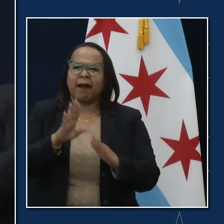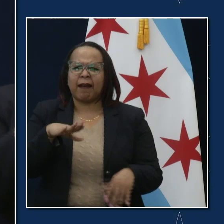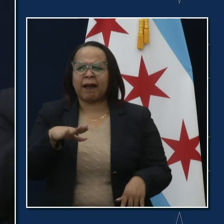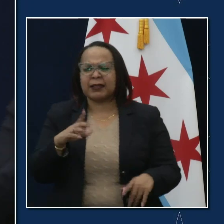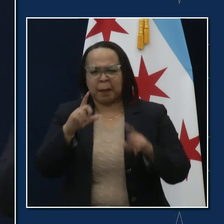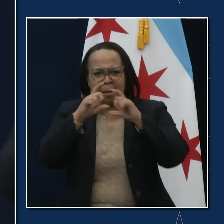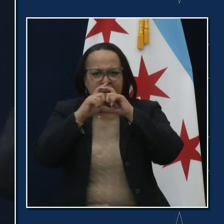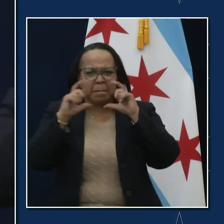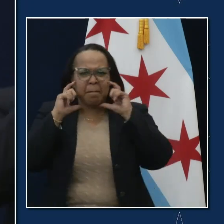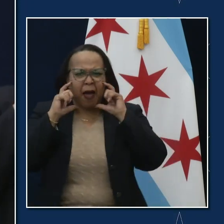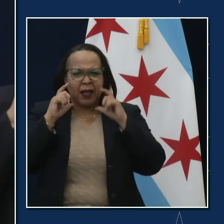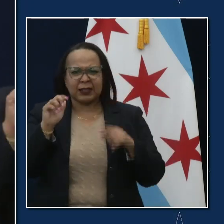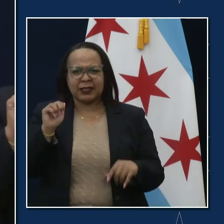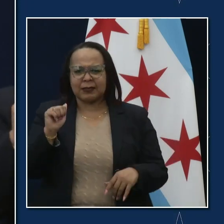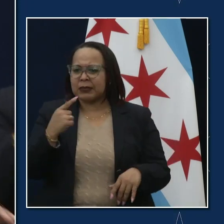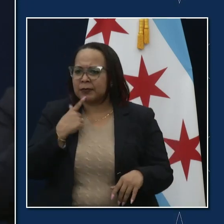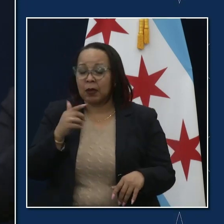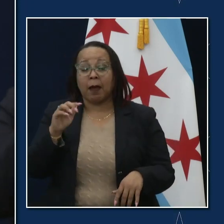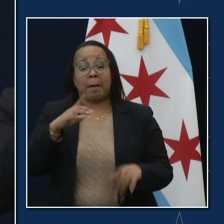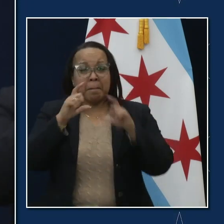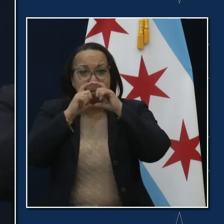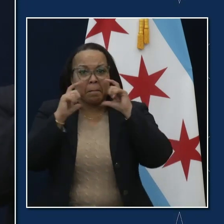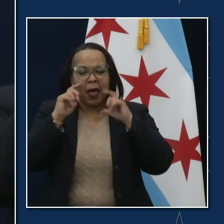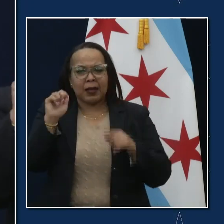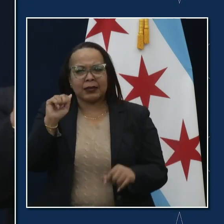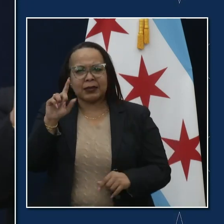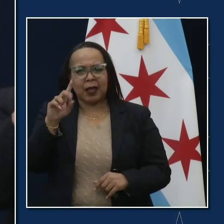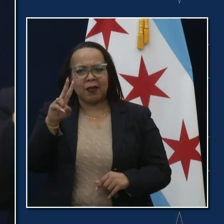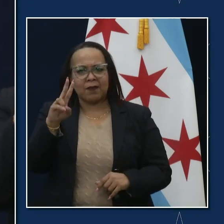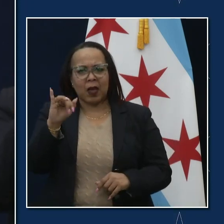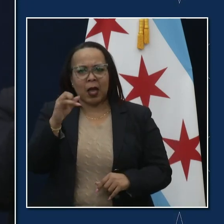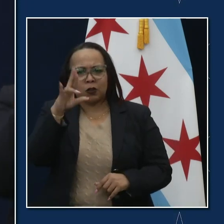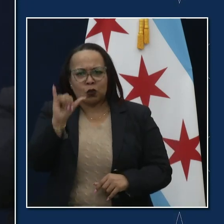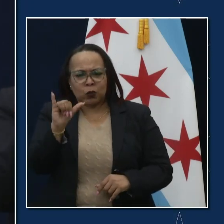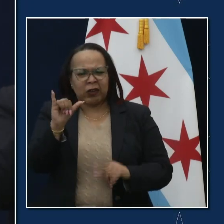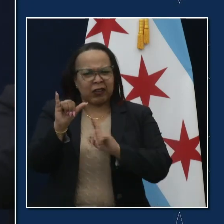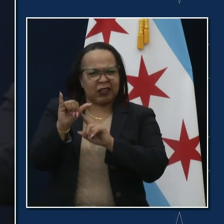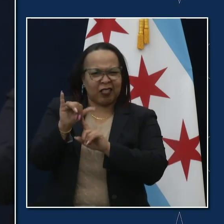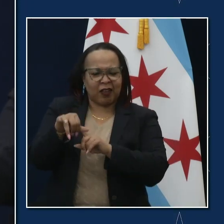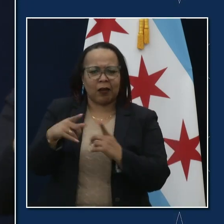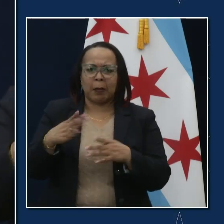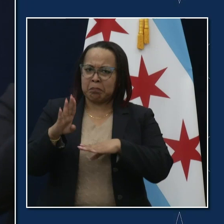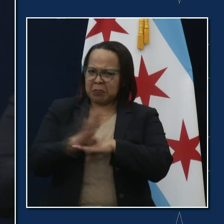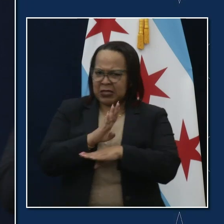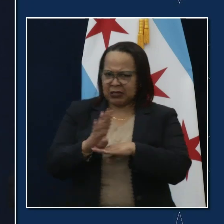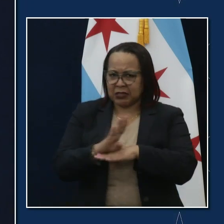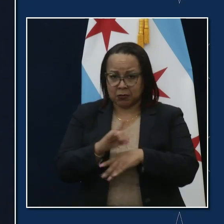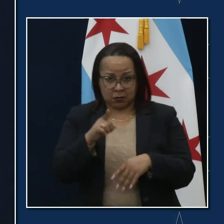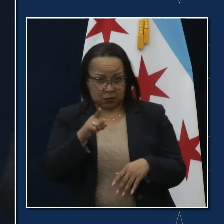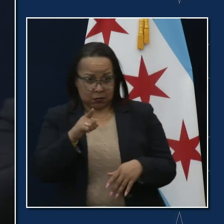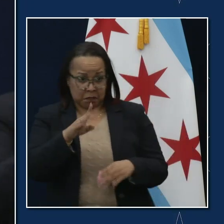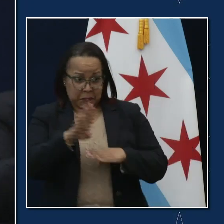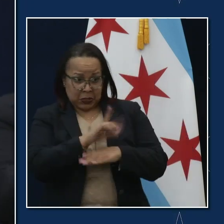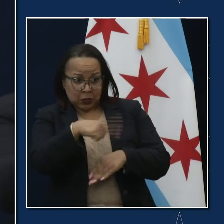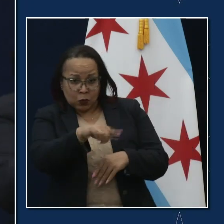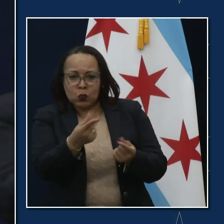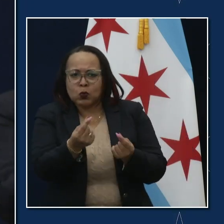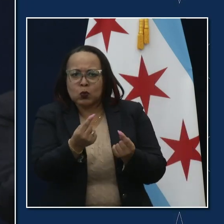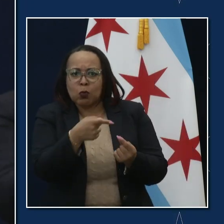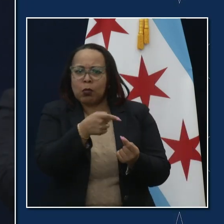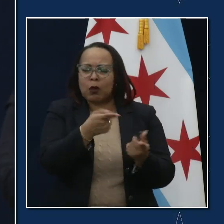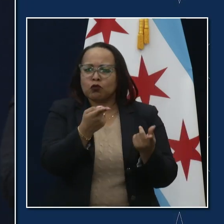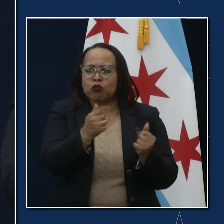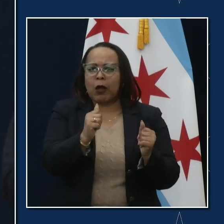mask advisory that you're talking about. About what, I'm sorry? The mask advisory. Yeah. How are businesses, what are you encouraging businesses to do as they